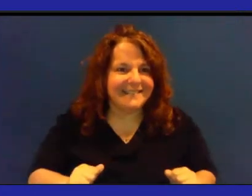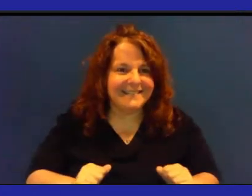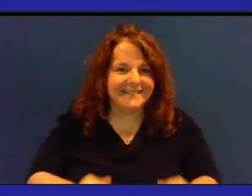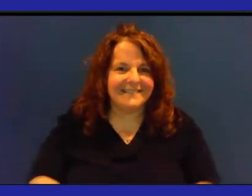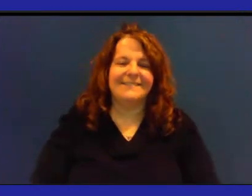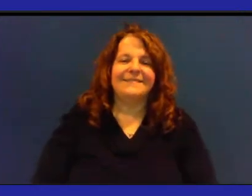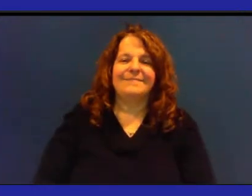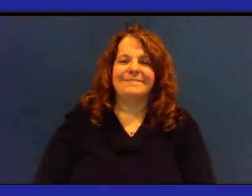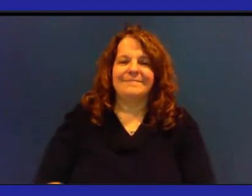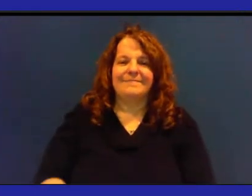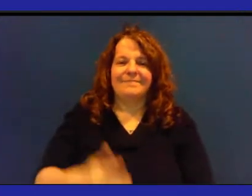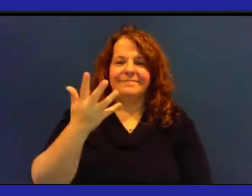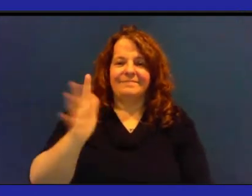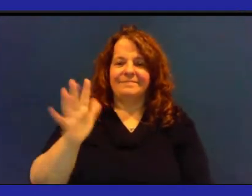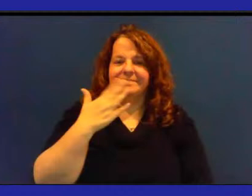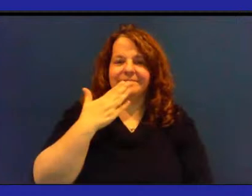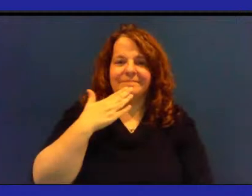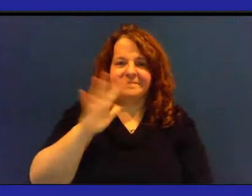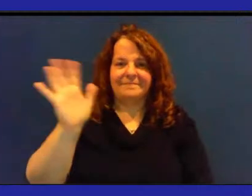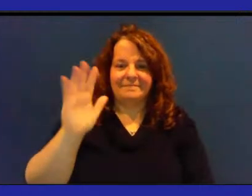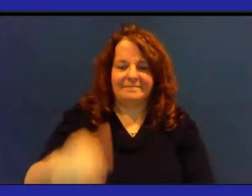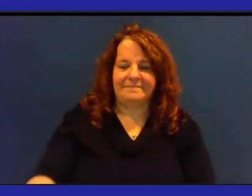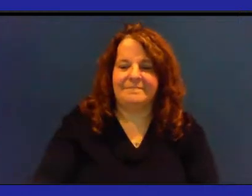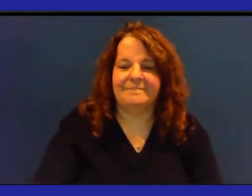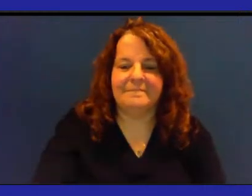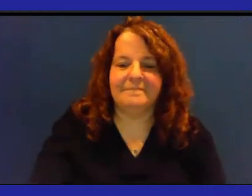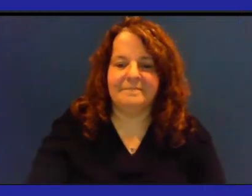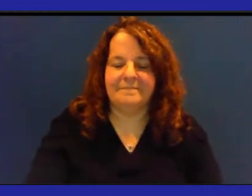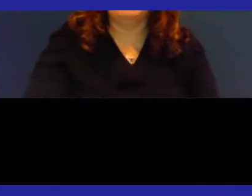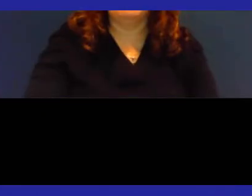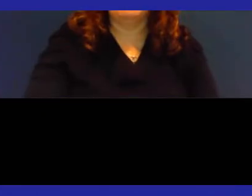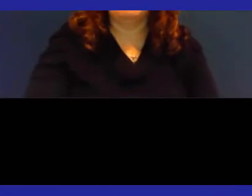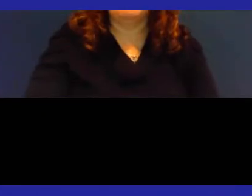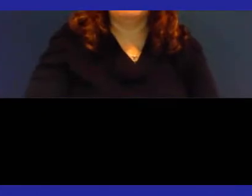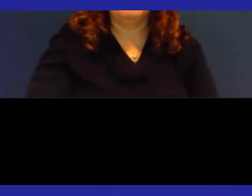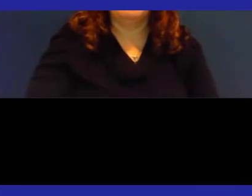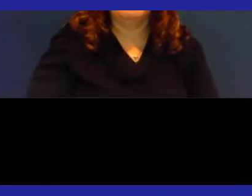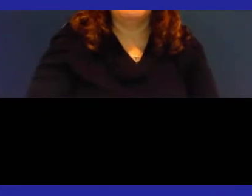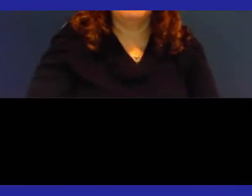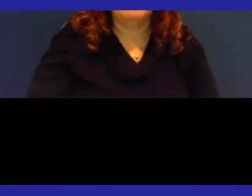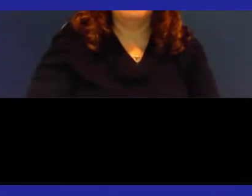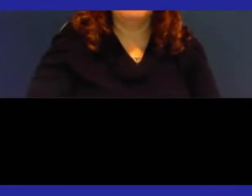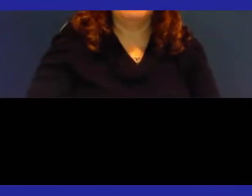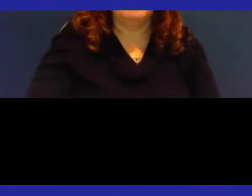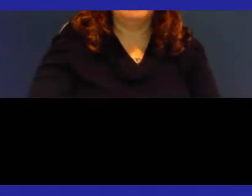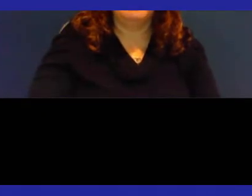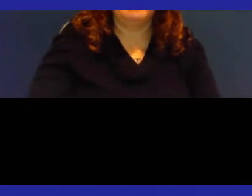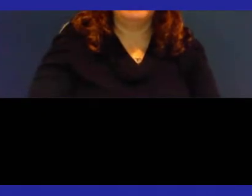Thank you. This meeting is no longer being recorded.